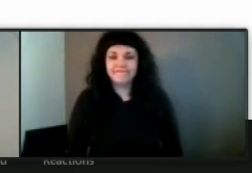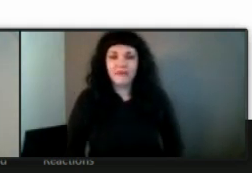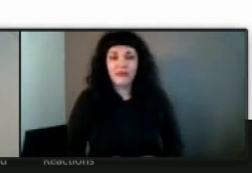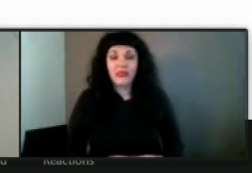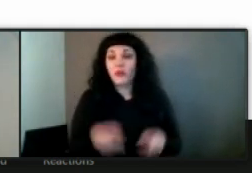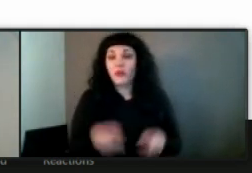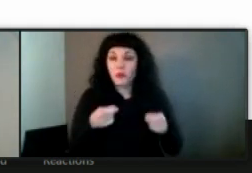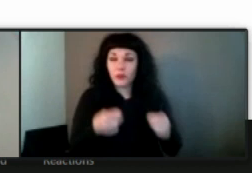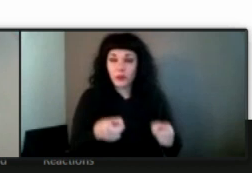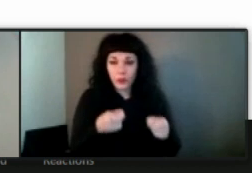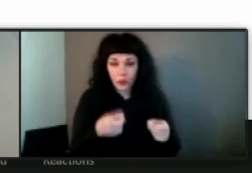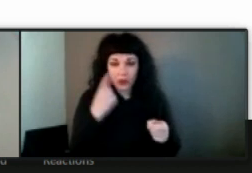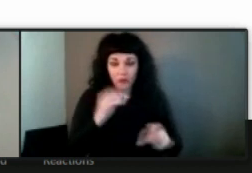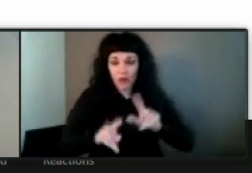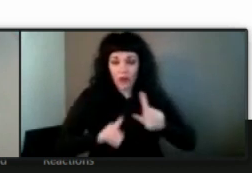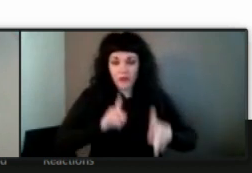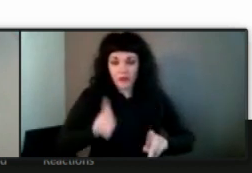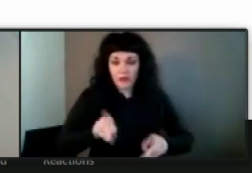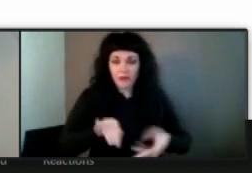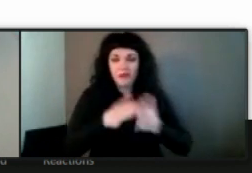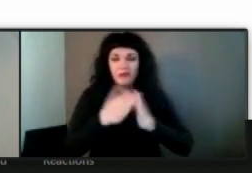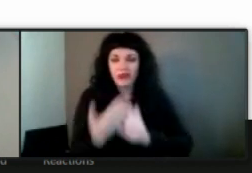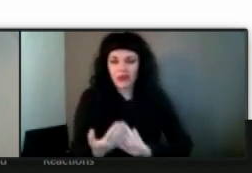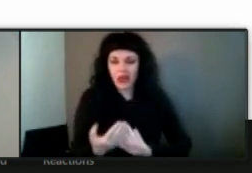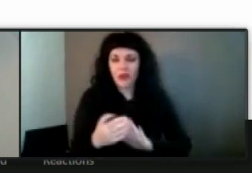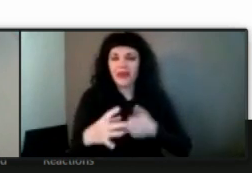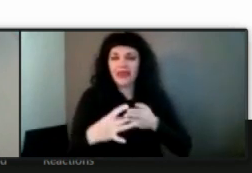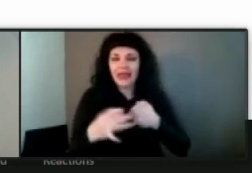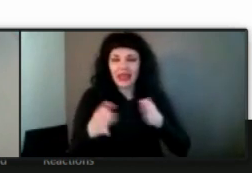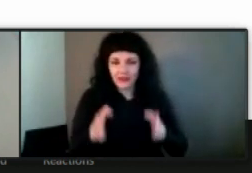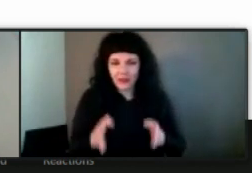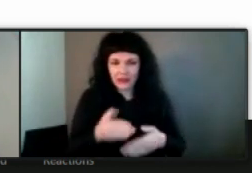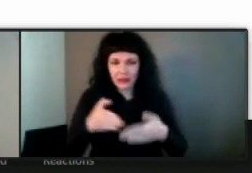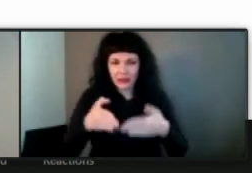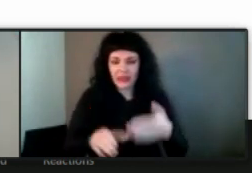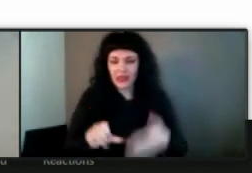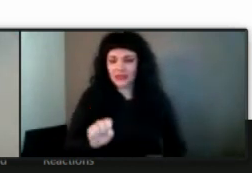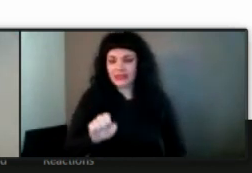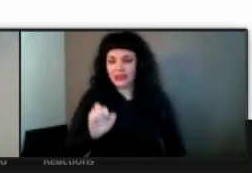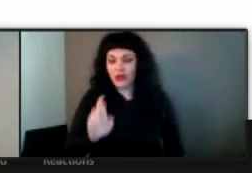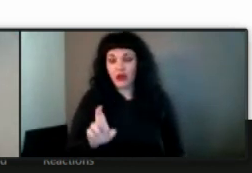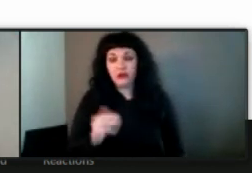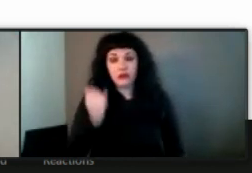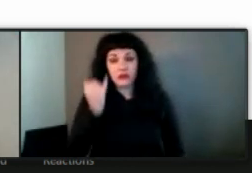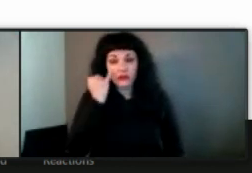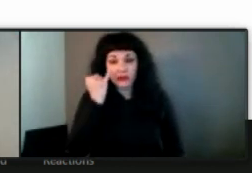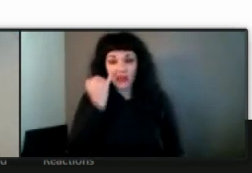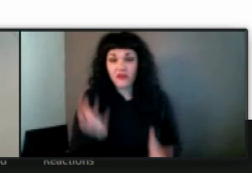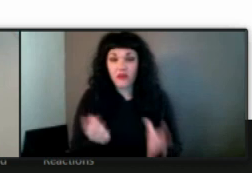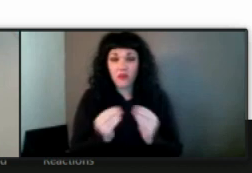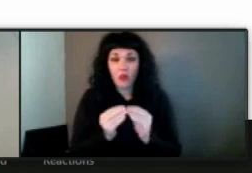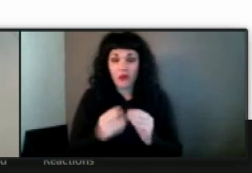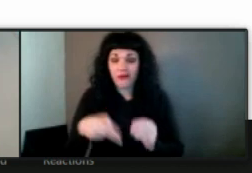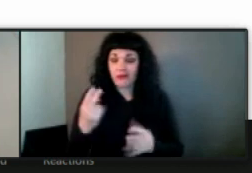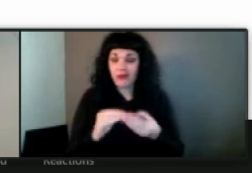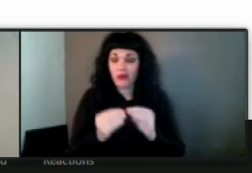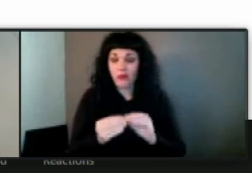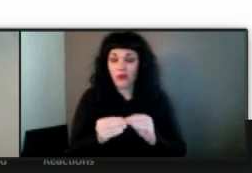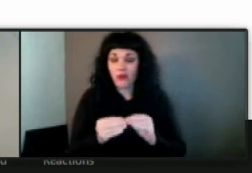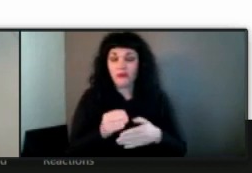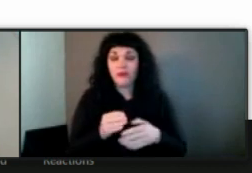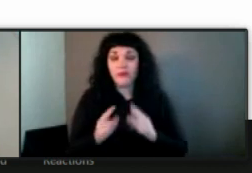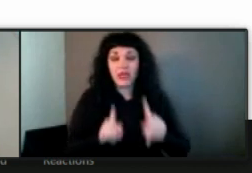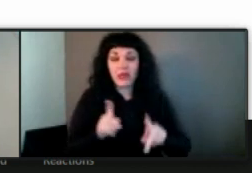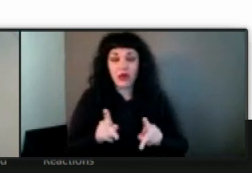become navigators to help complete the SER. Because the more people that help complete the SER, that's the faster the